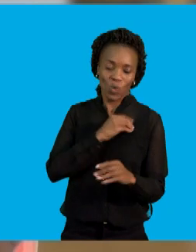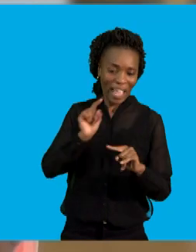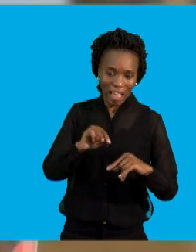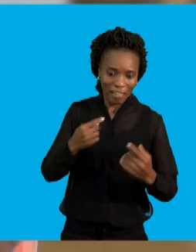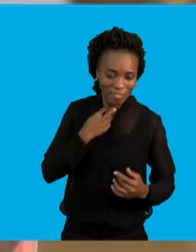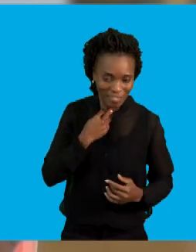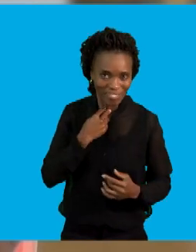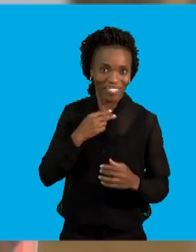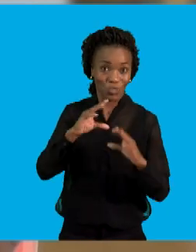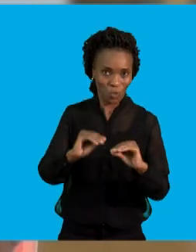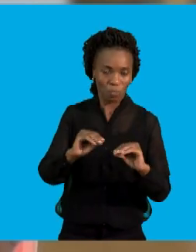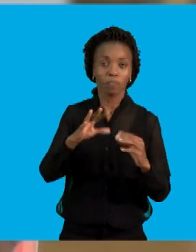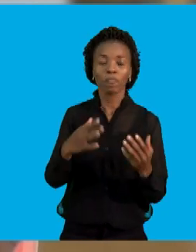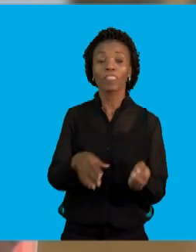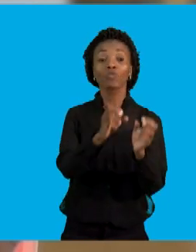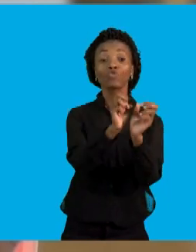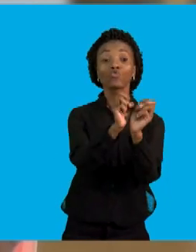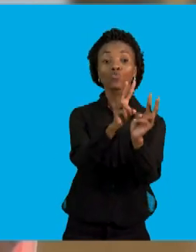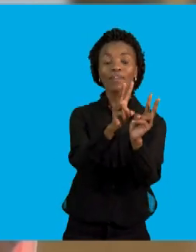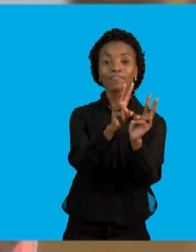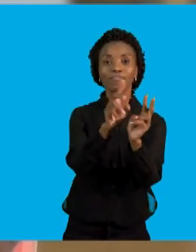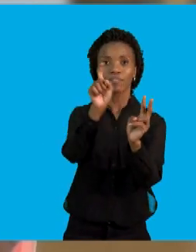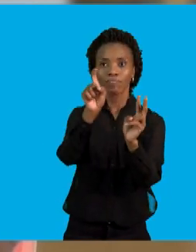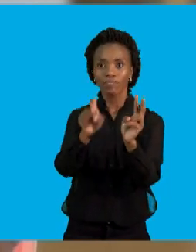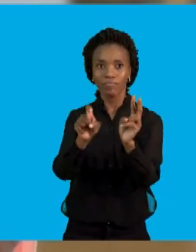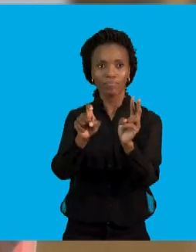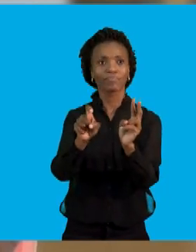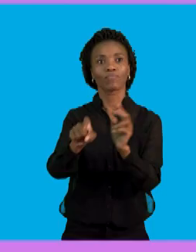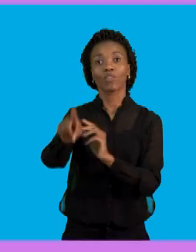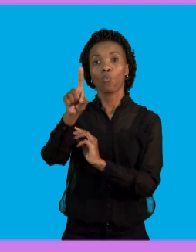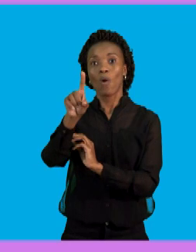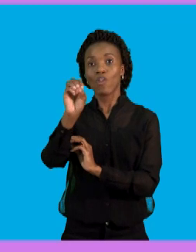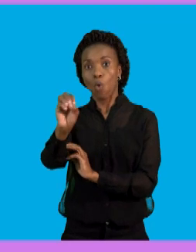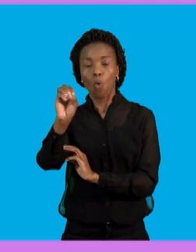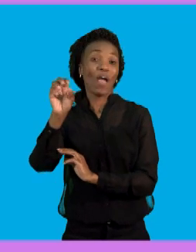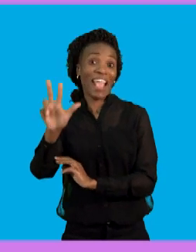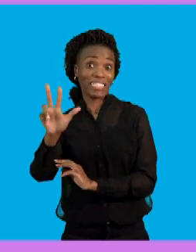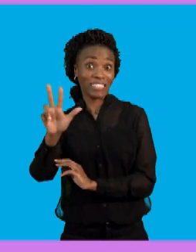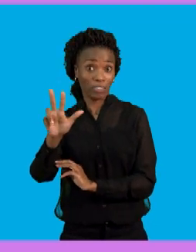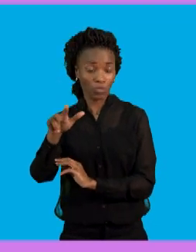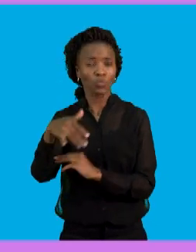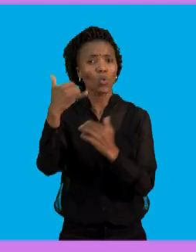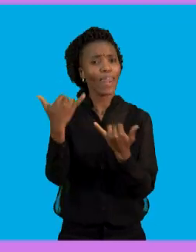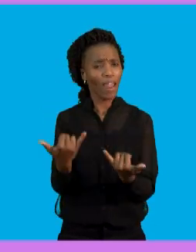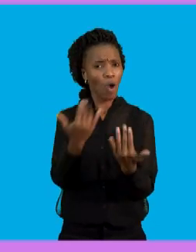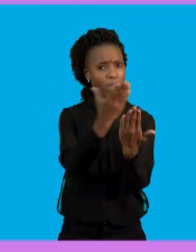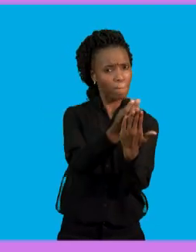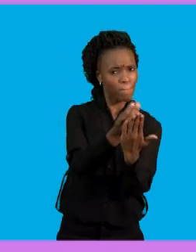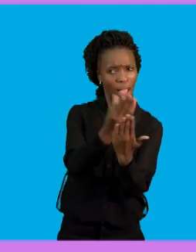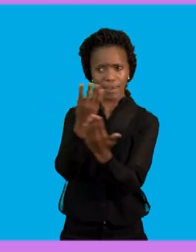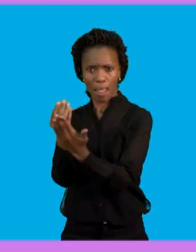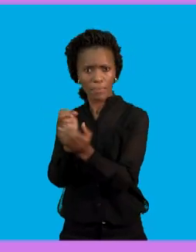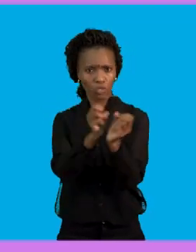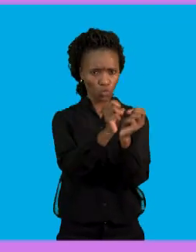Now, when we look at number A, it says 12 is 208. So now when you can work with these two